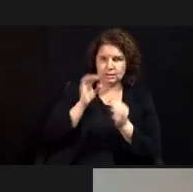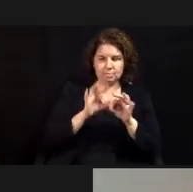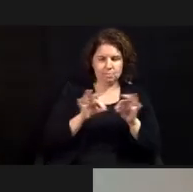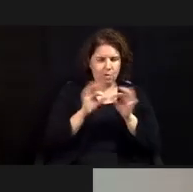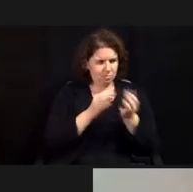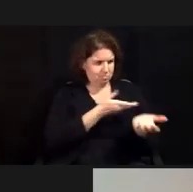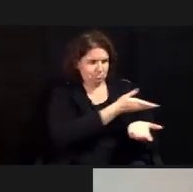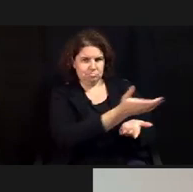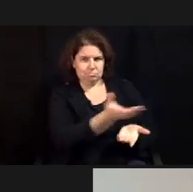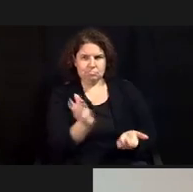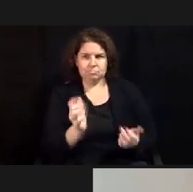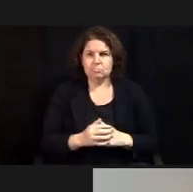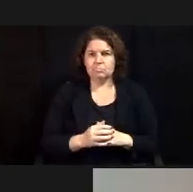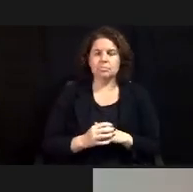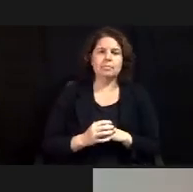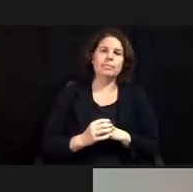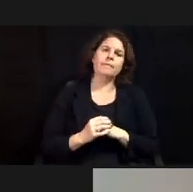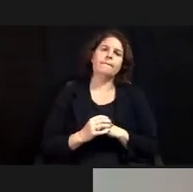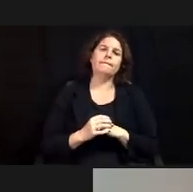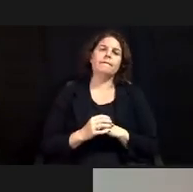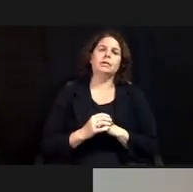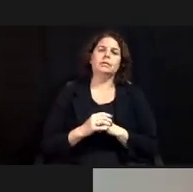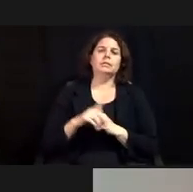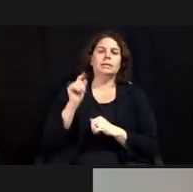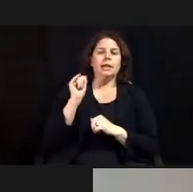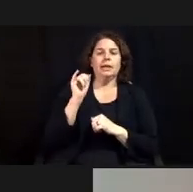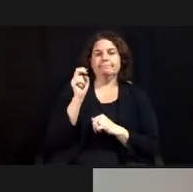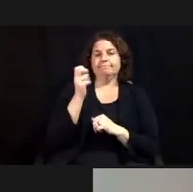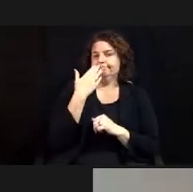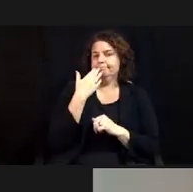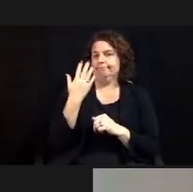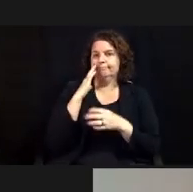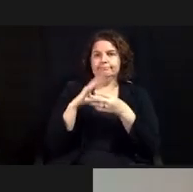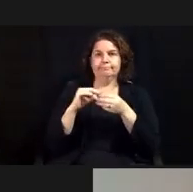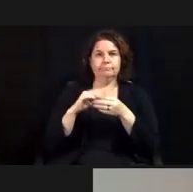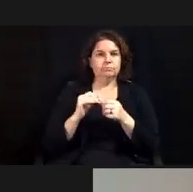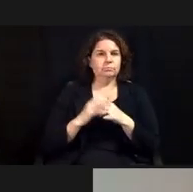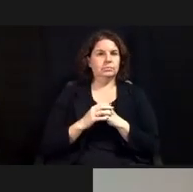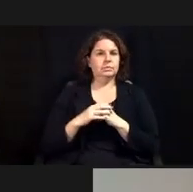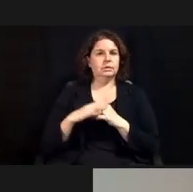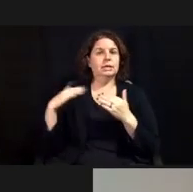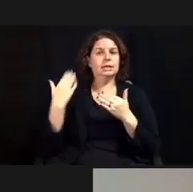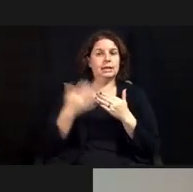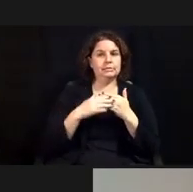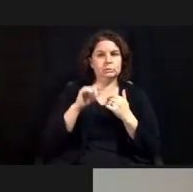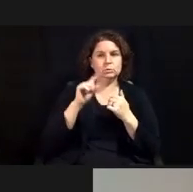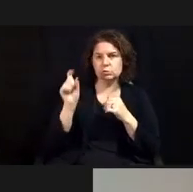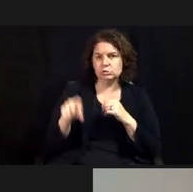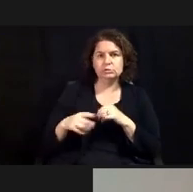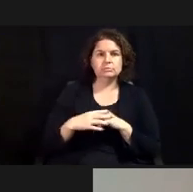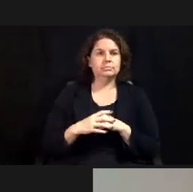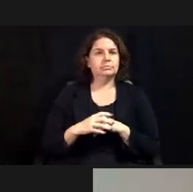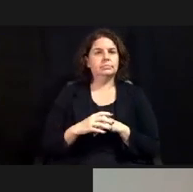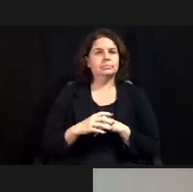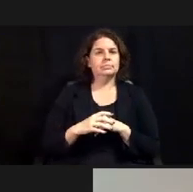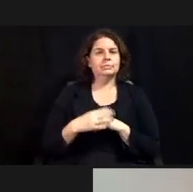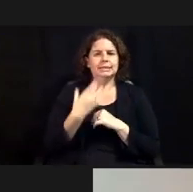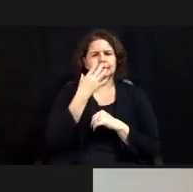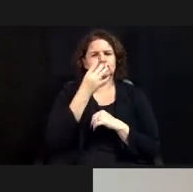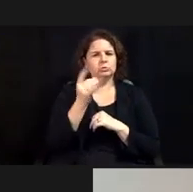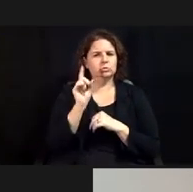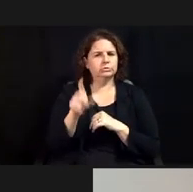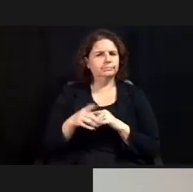Okay, thank you for that. Here's our next question. Interesting one. In